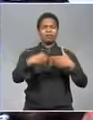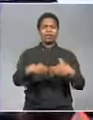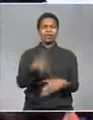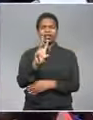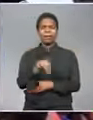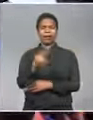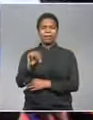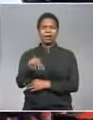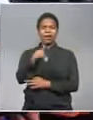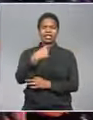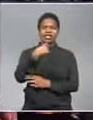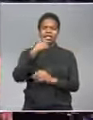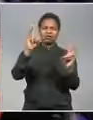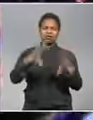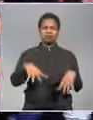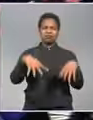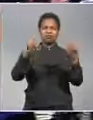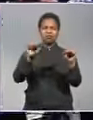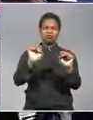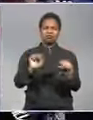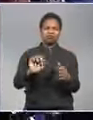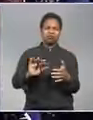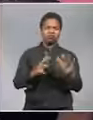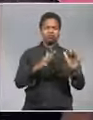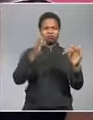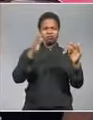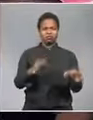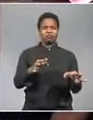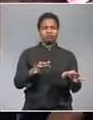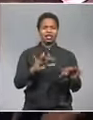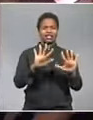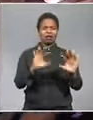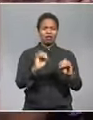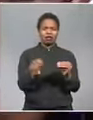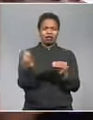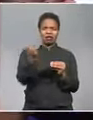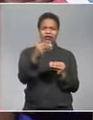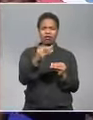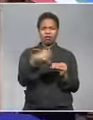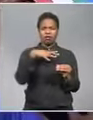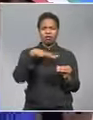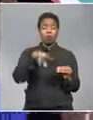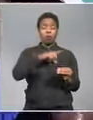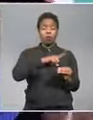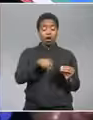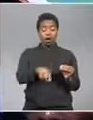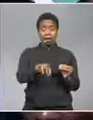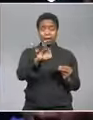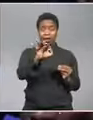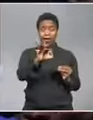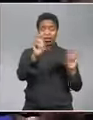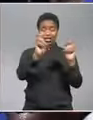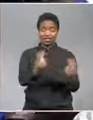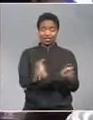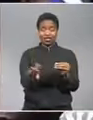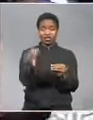Emane slammed load shedding in addition to the decision to increase electricity tariffs by 10% from this Monday, which is